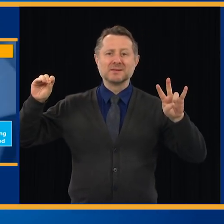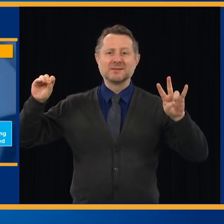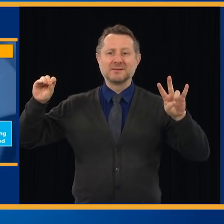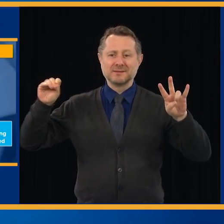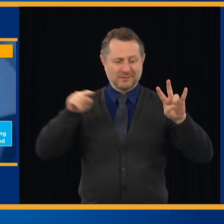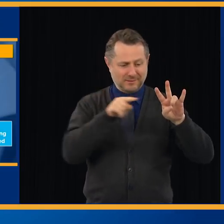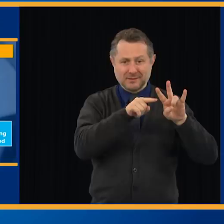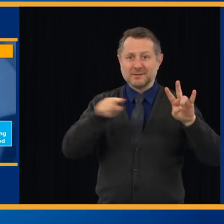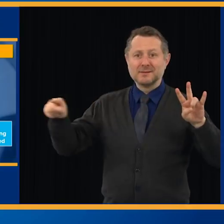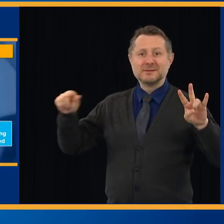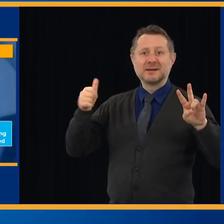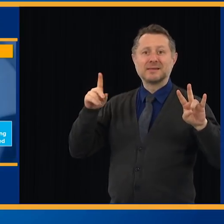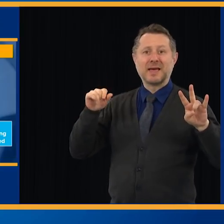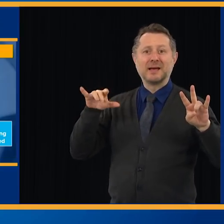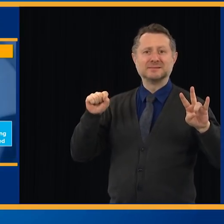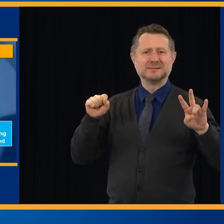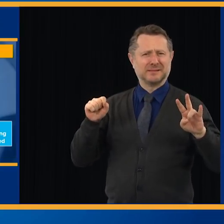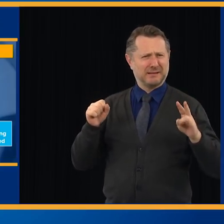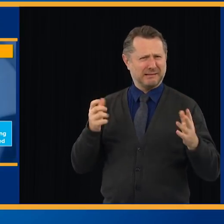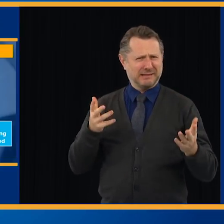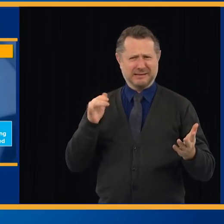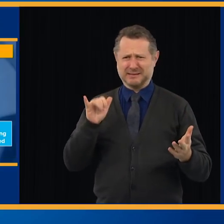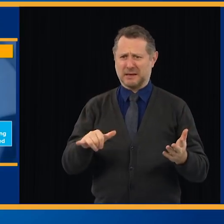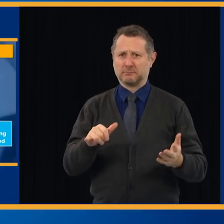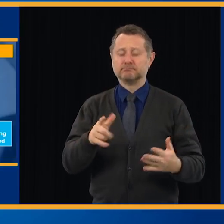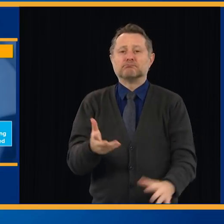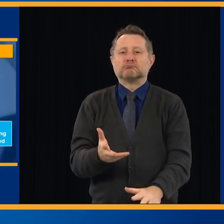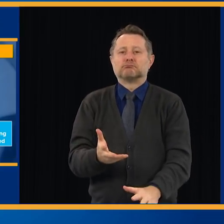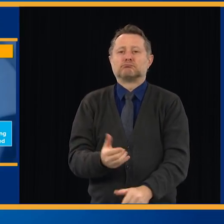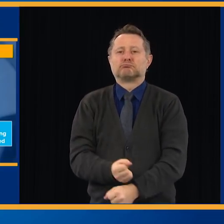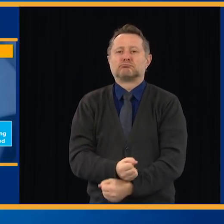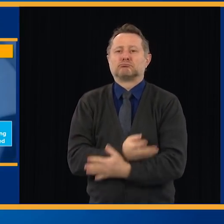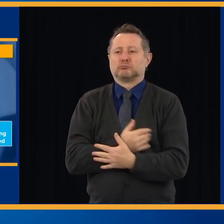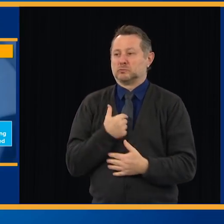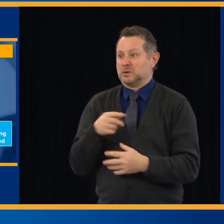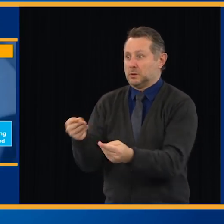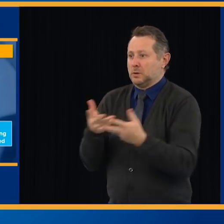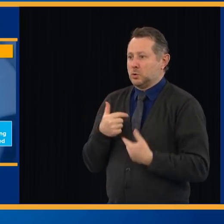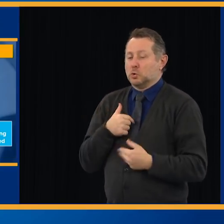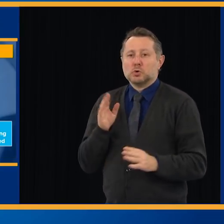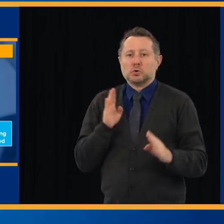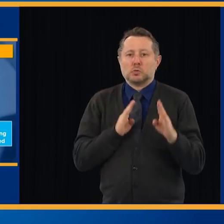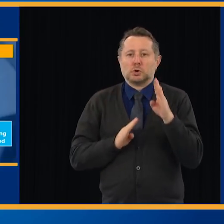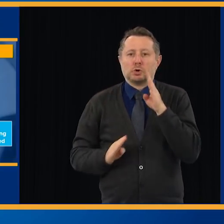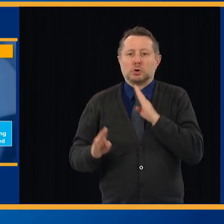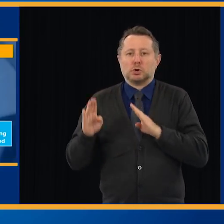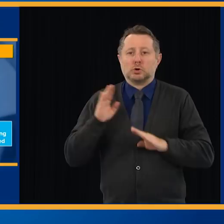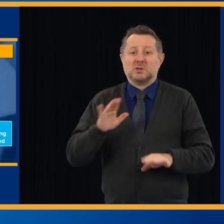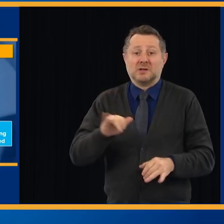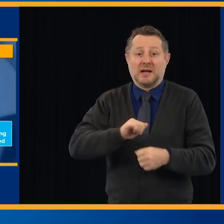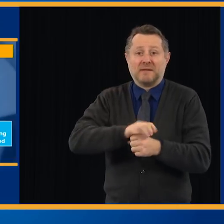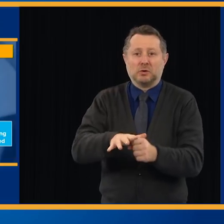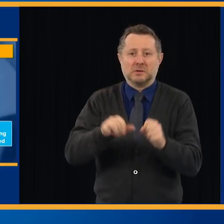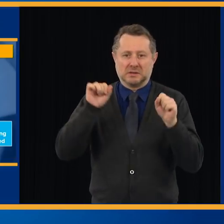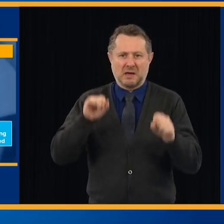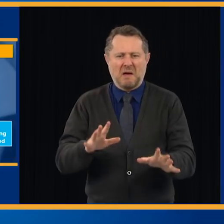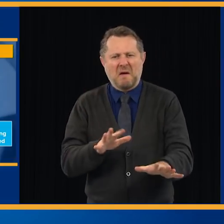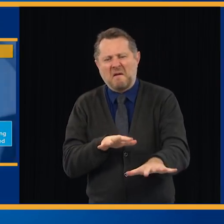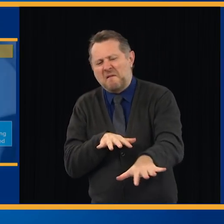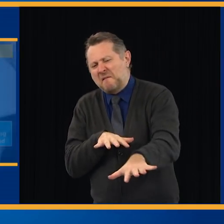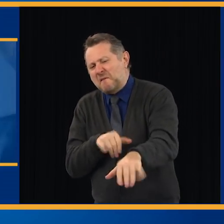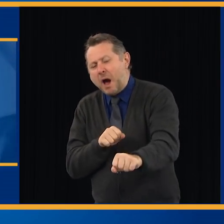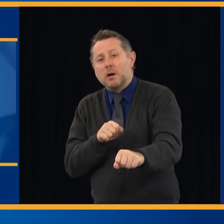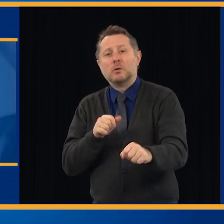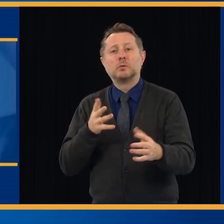That's troubling. Shows you how fast the infection rate can increase if you don't do it